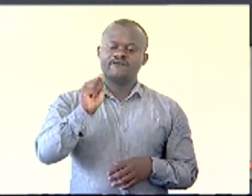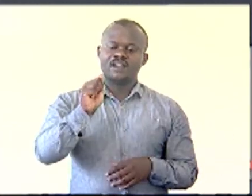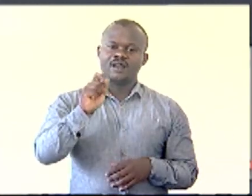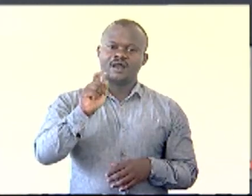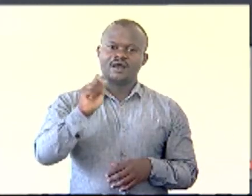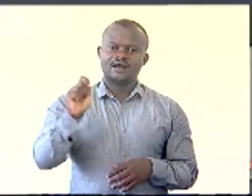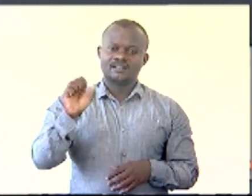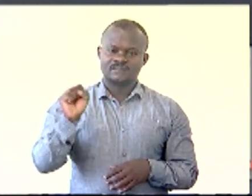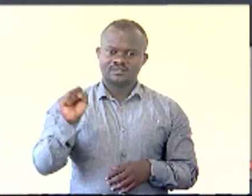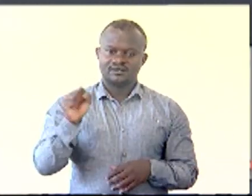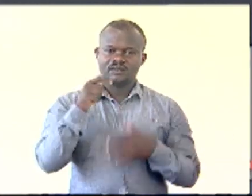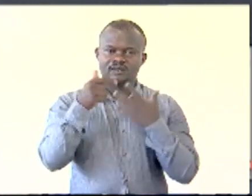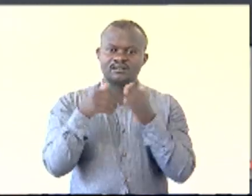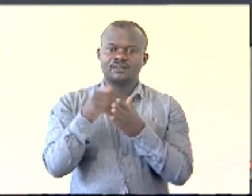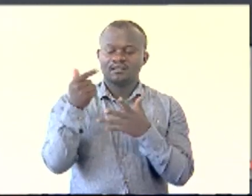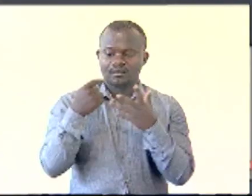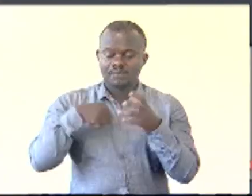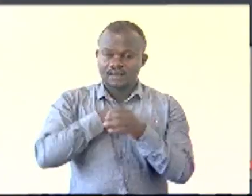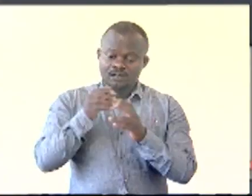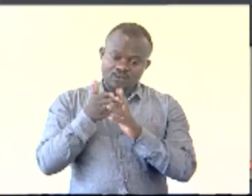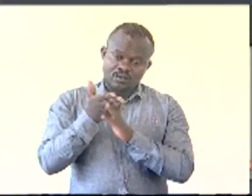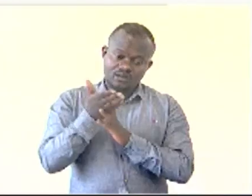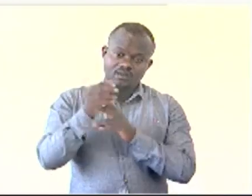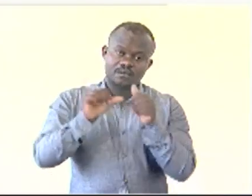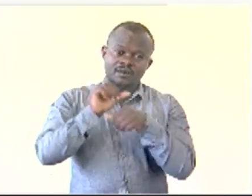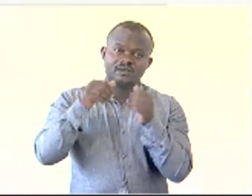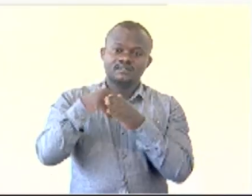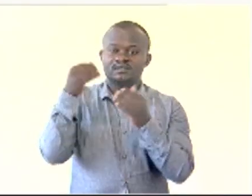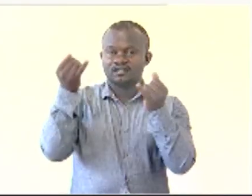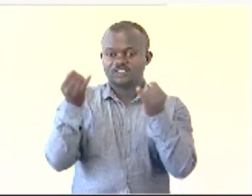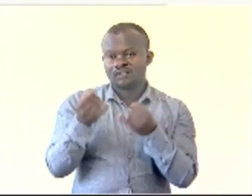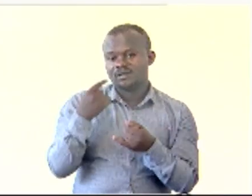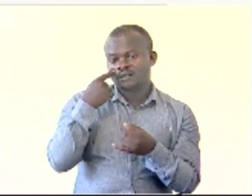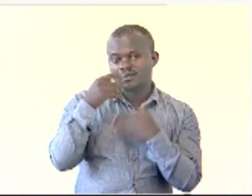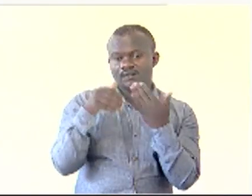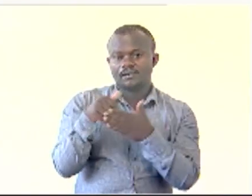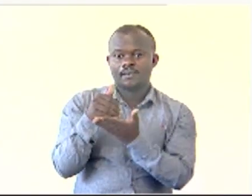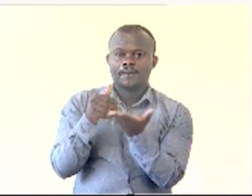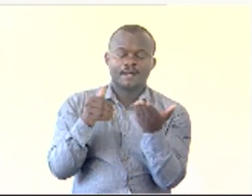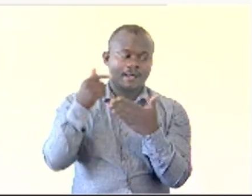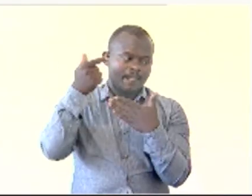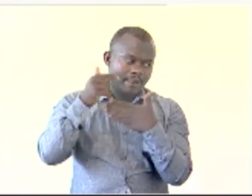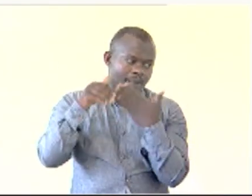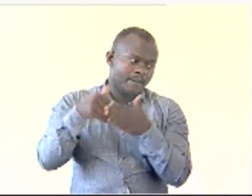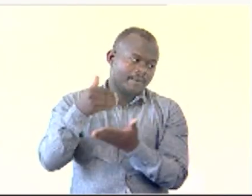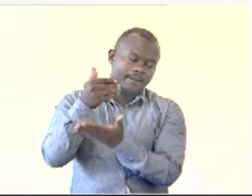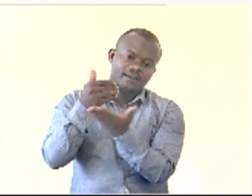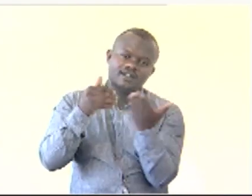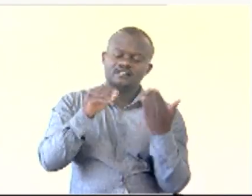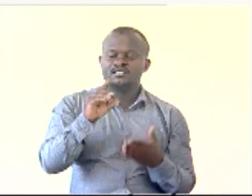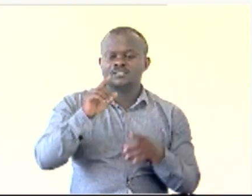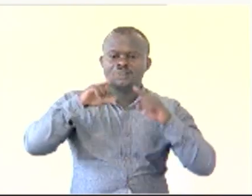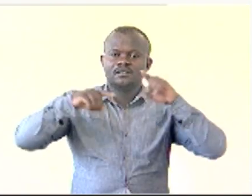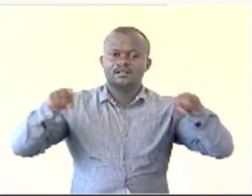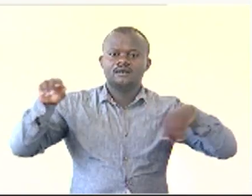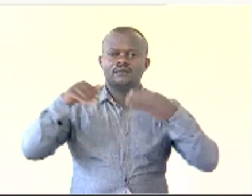are the things that you have to go through about this diagram. I'm emphasizing on that diagram. Here is the diagram.